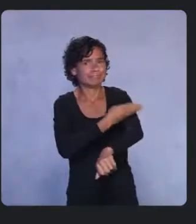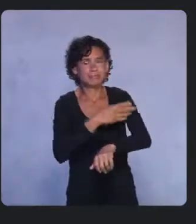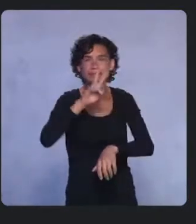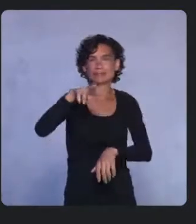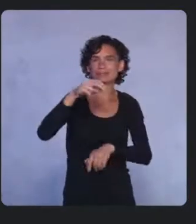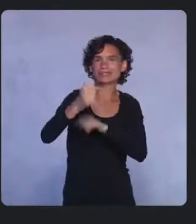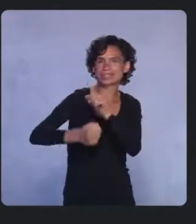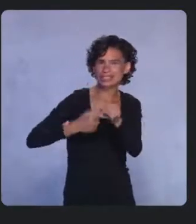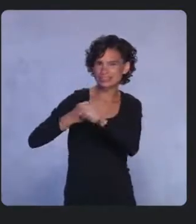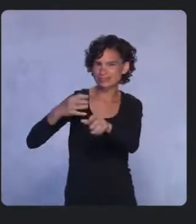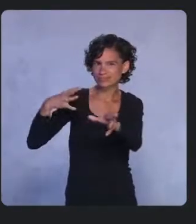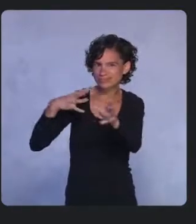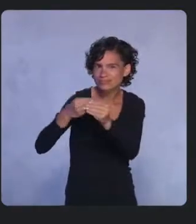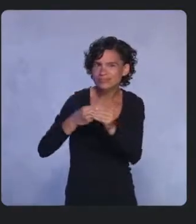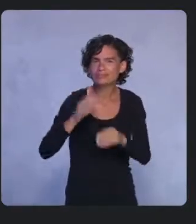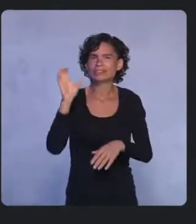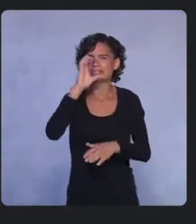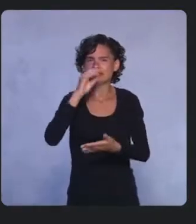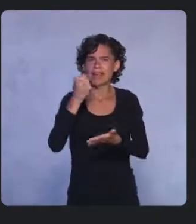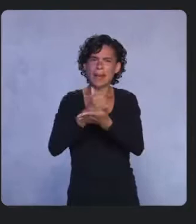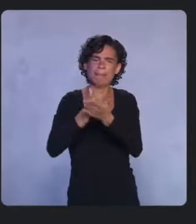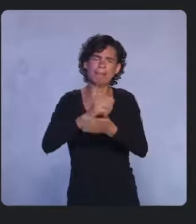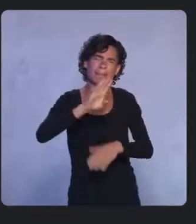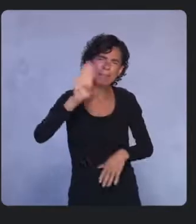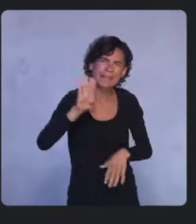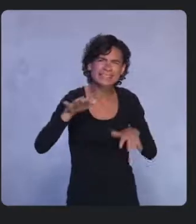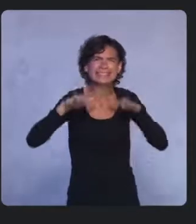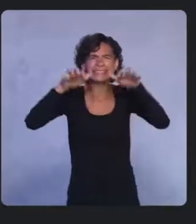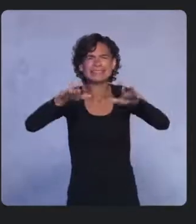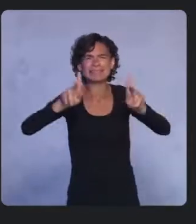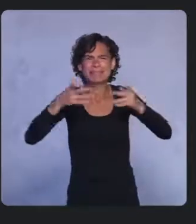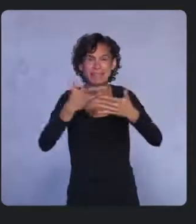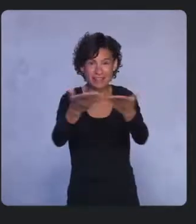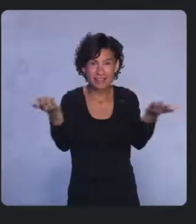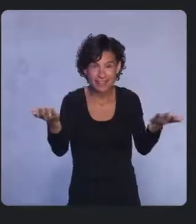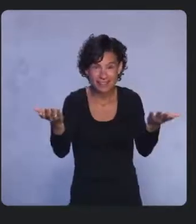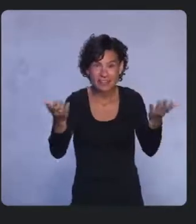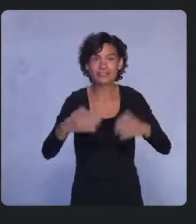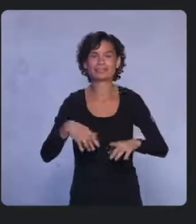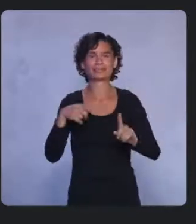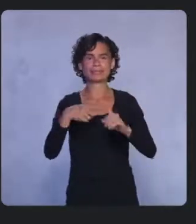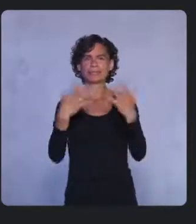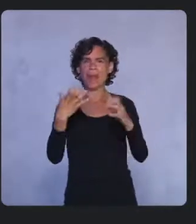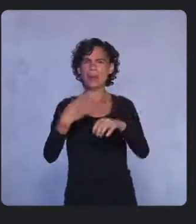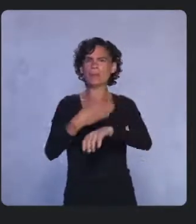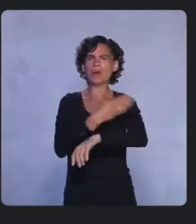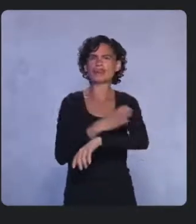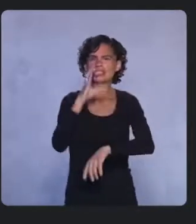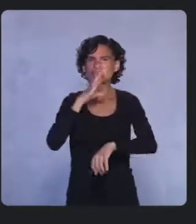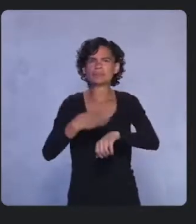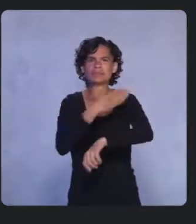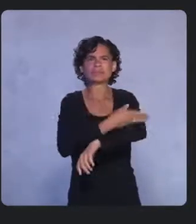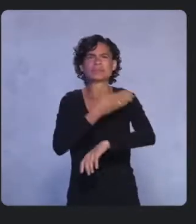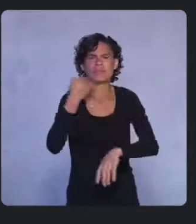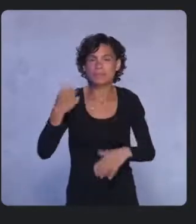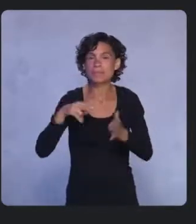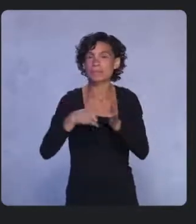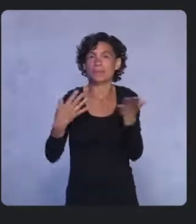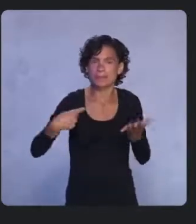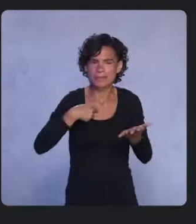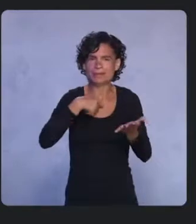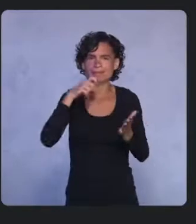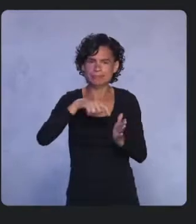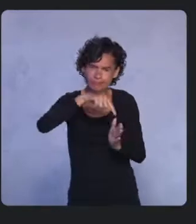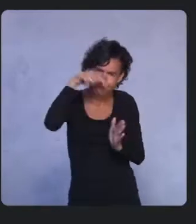and search helps billions of people. And to improve search even further, we need to deepen our understanding